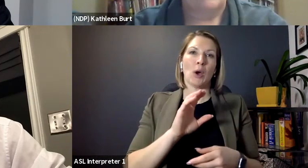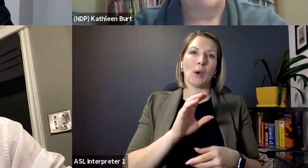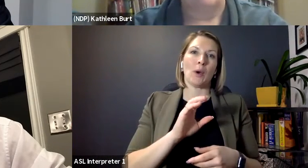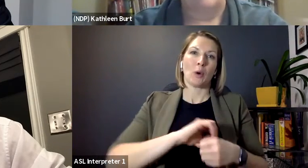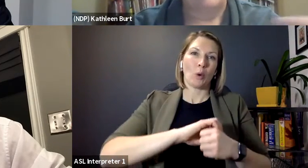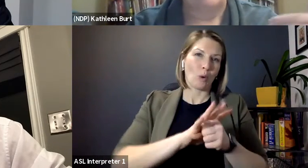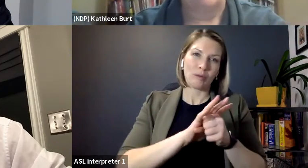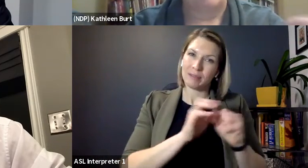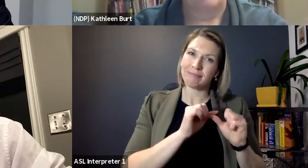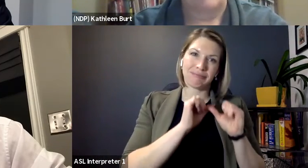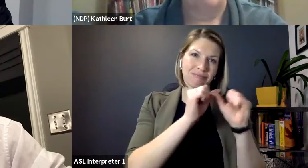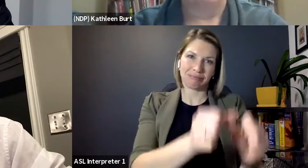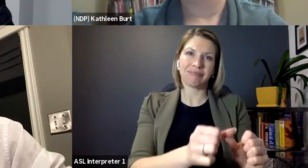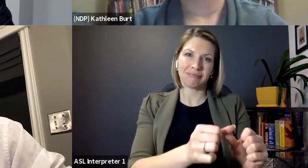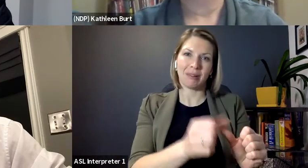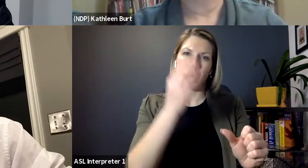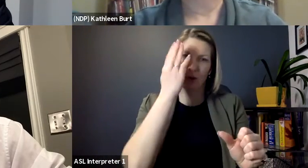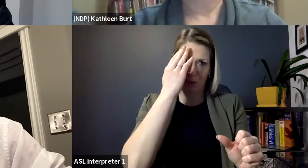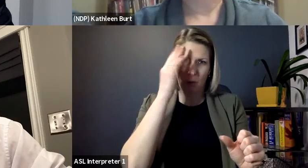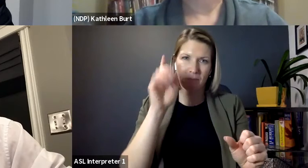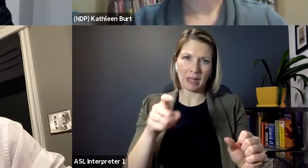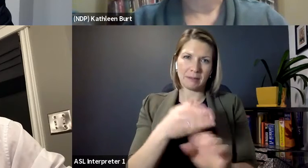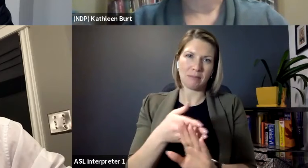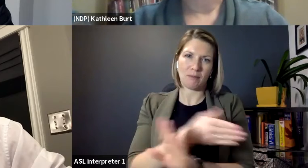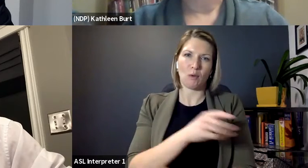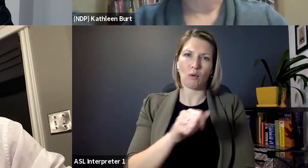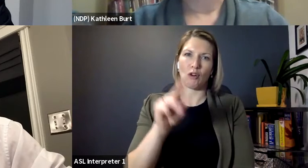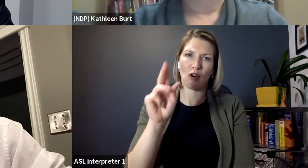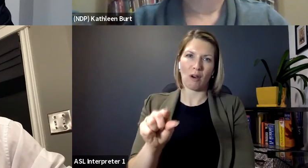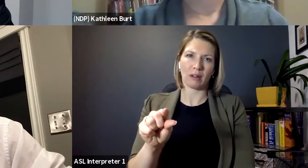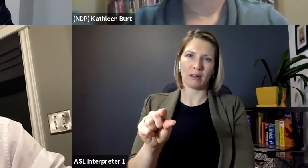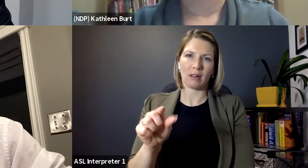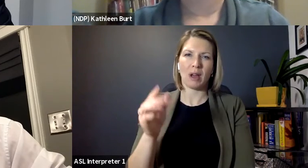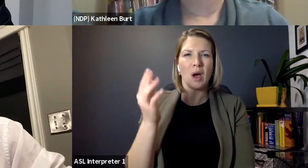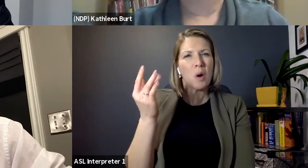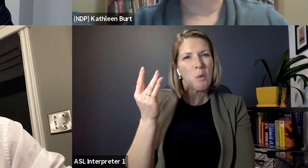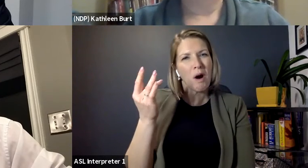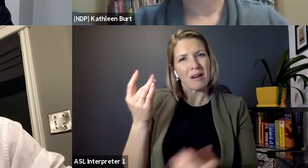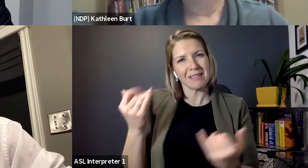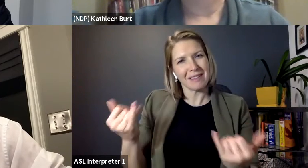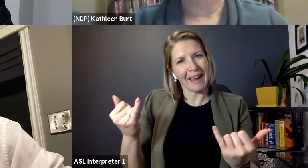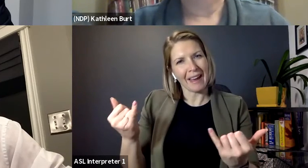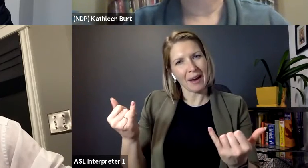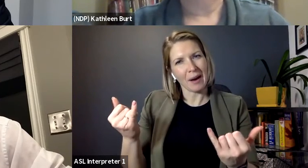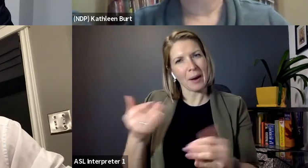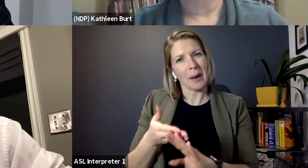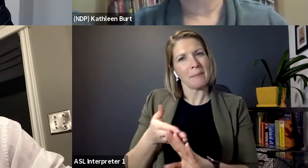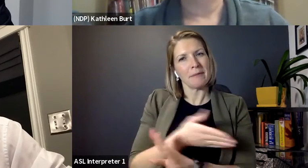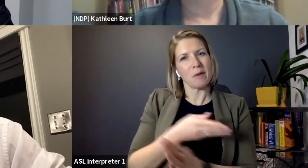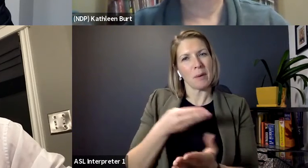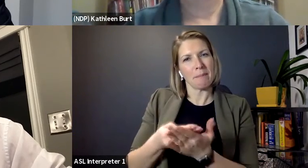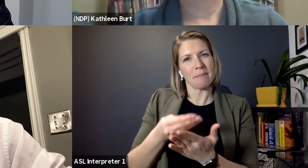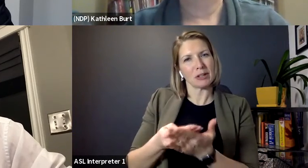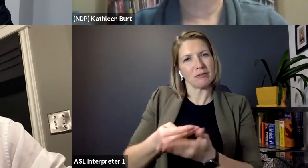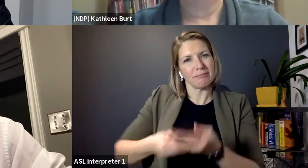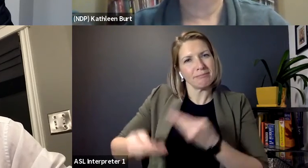we had to have an election sometime before August. But why now? Before we have a budget, before